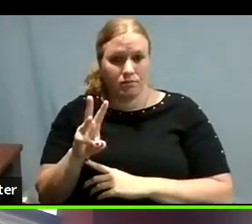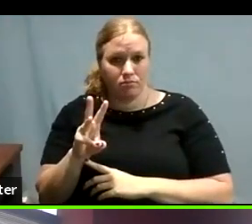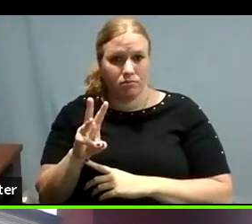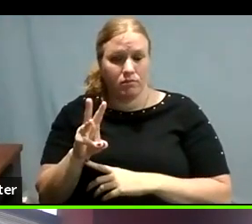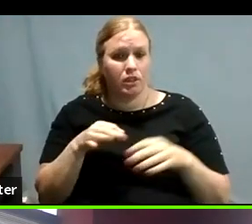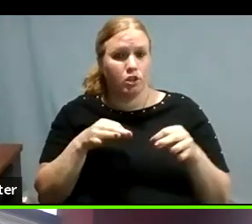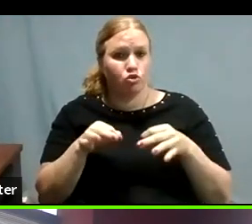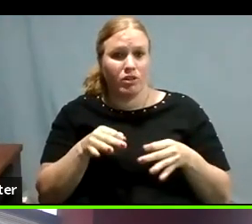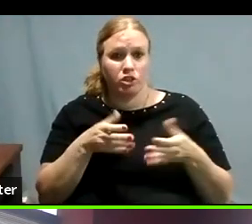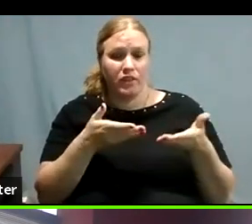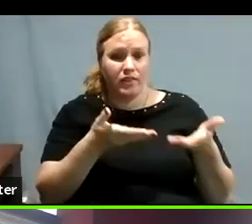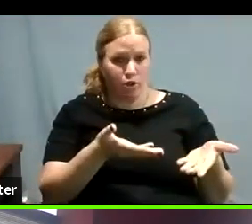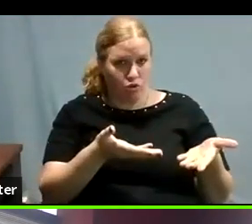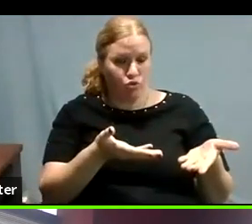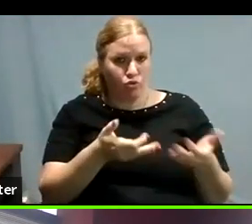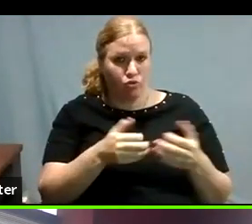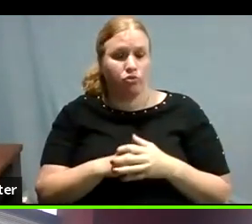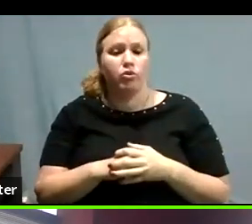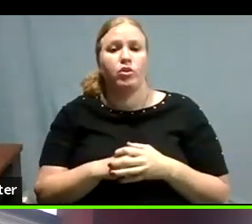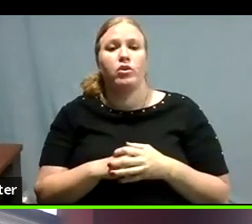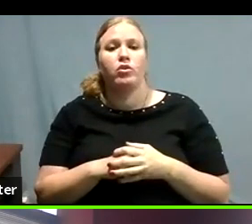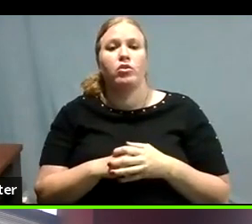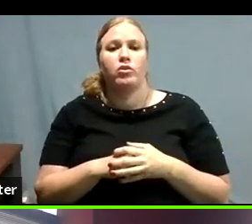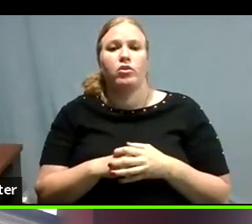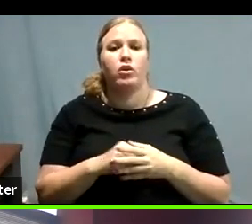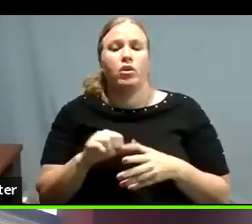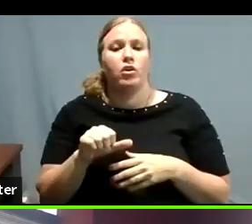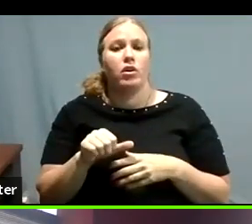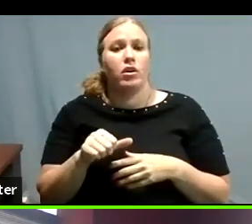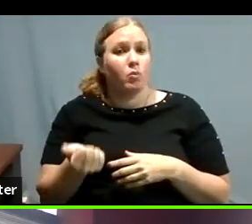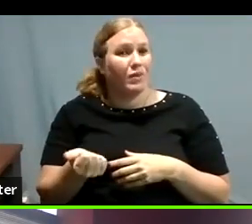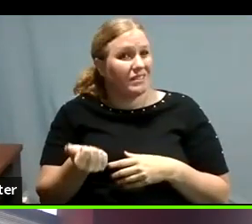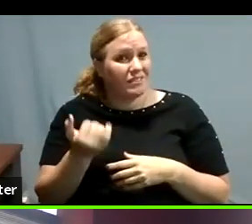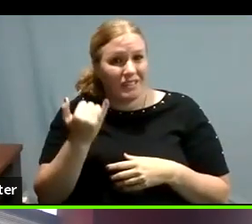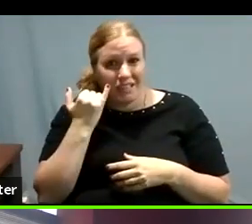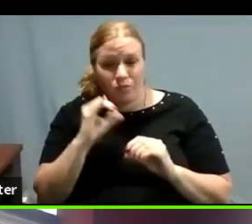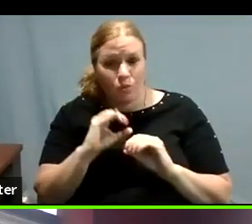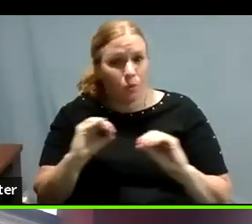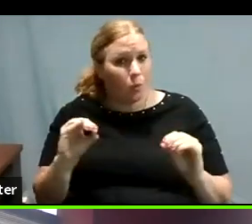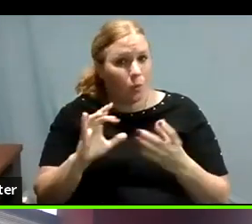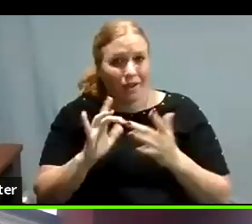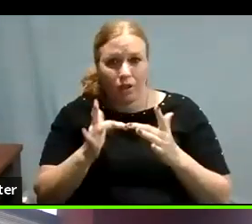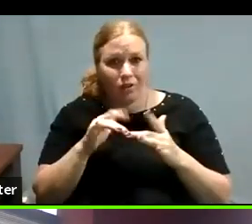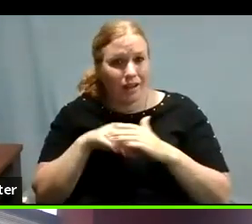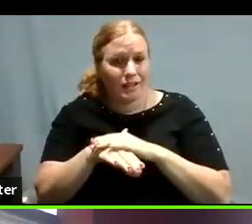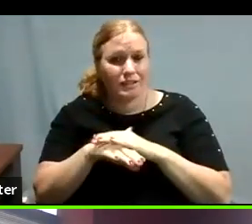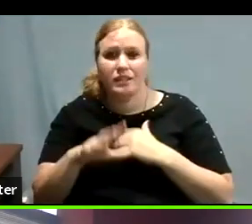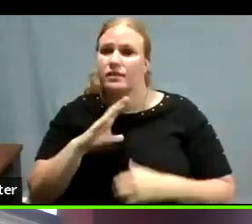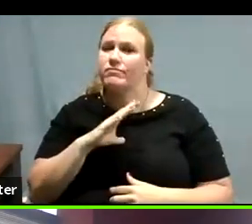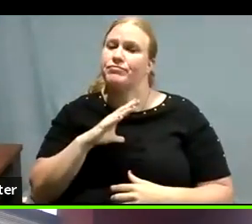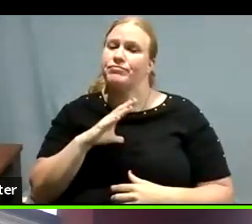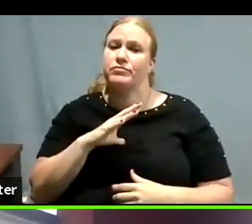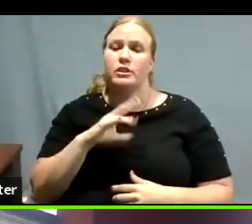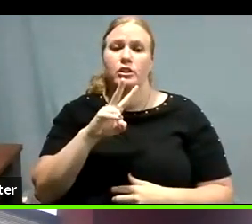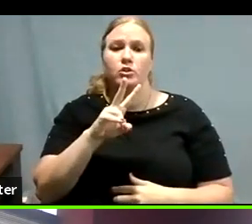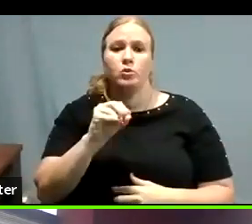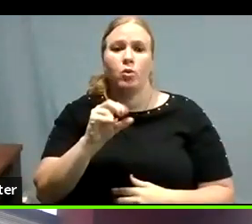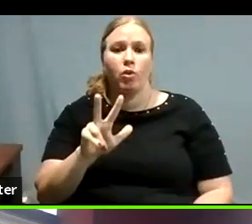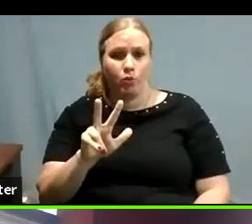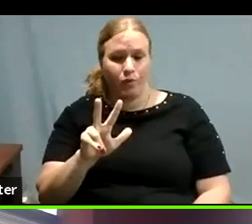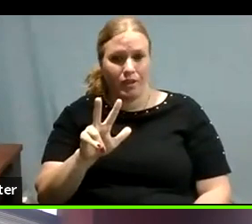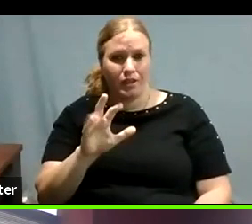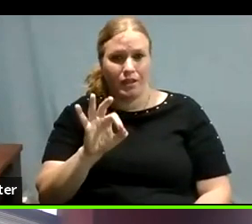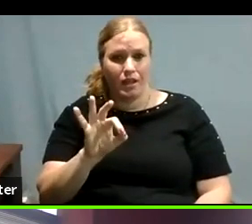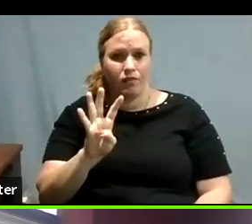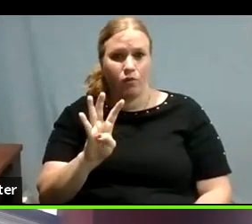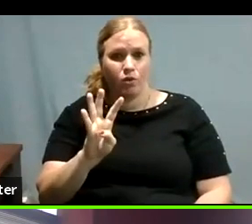instructions can be found there. Otherwise, if you do not have internet access, you can call our hotline at